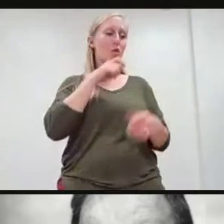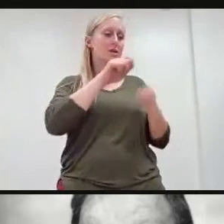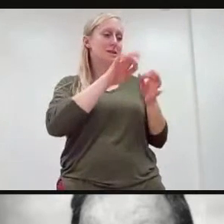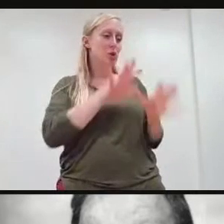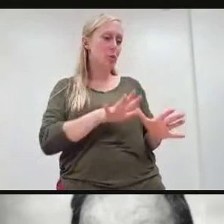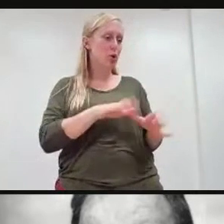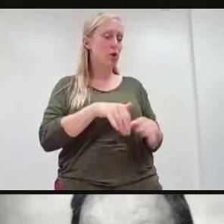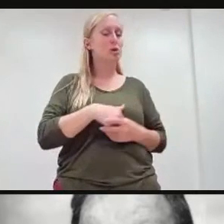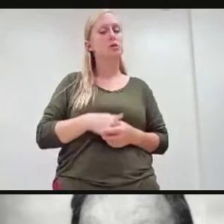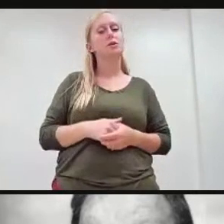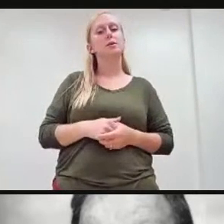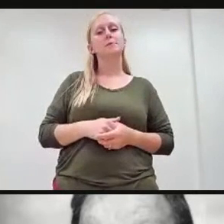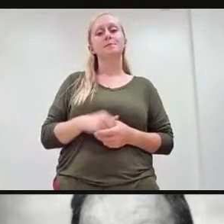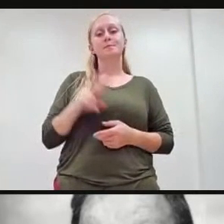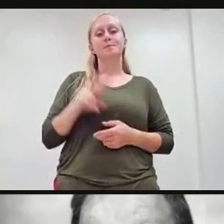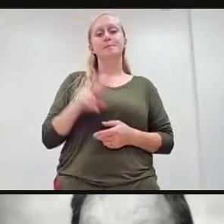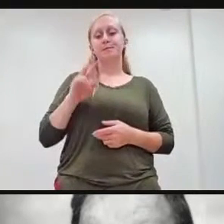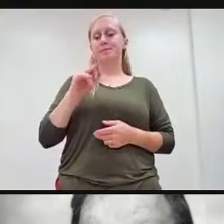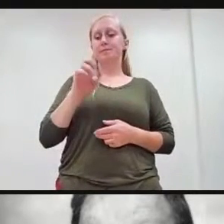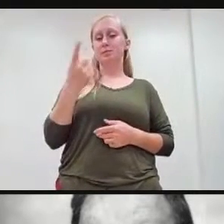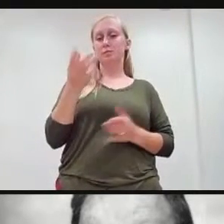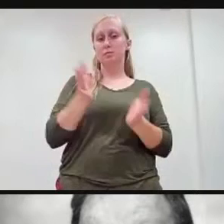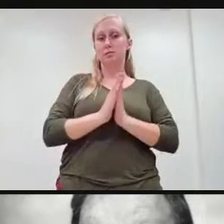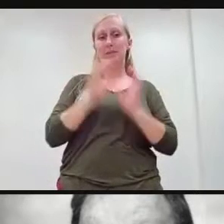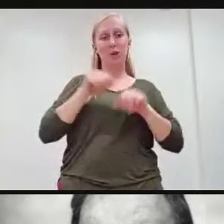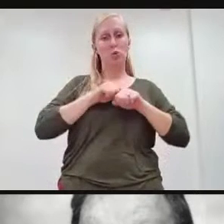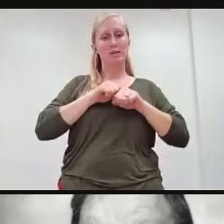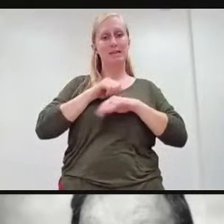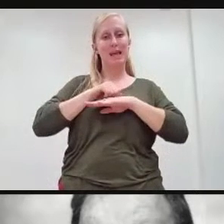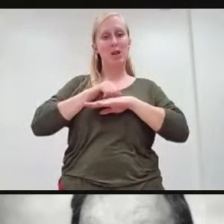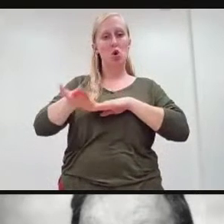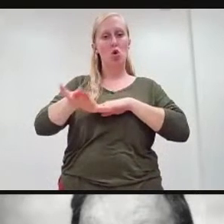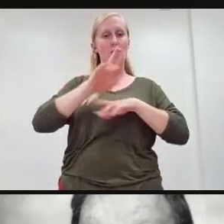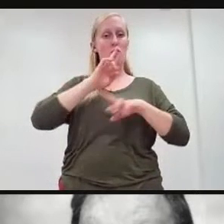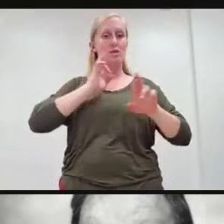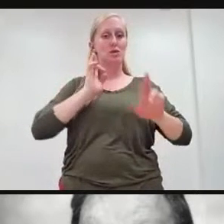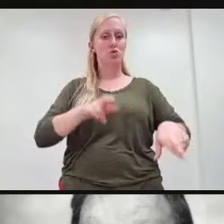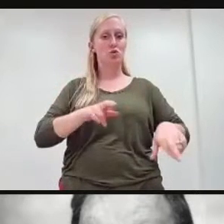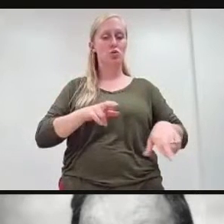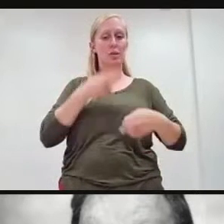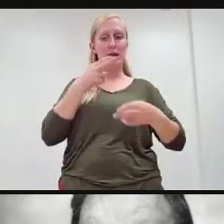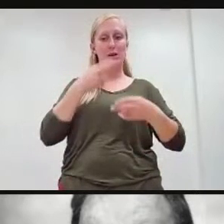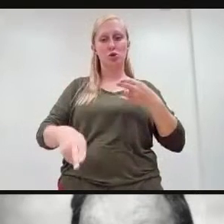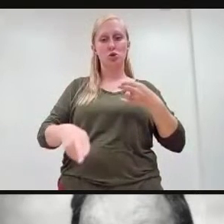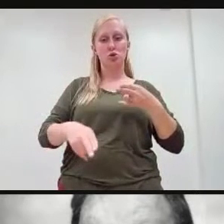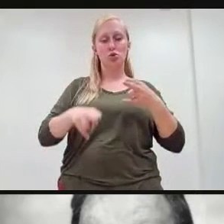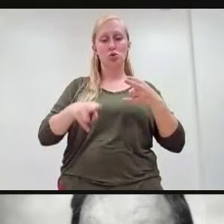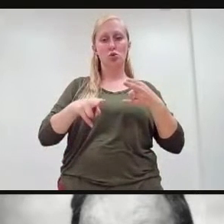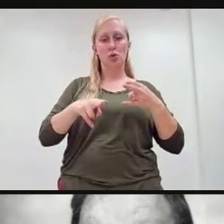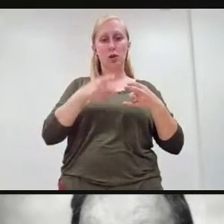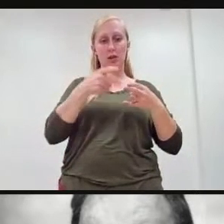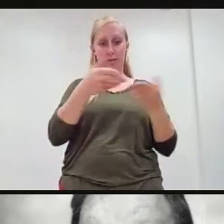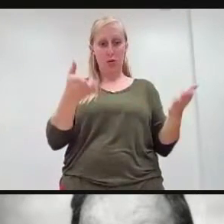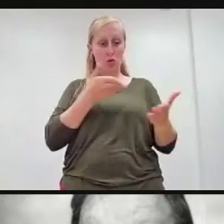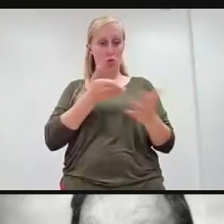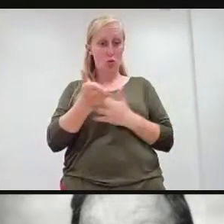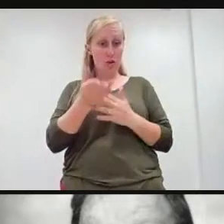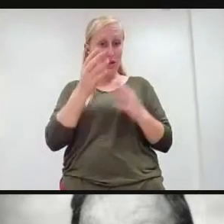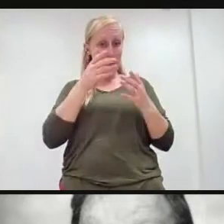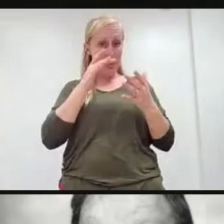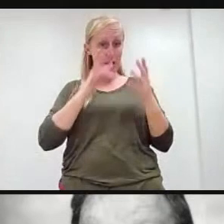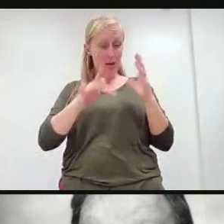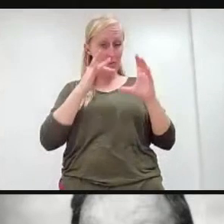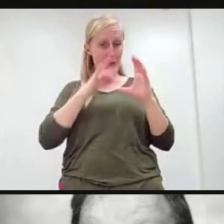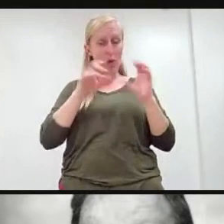languages. Vince, just one request, if you can send over the results of that short, quick exam through email, and we'll get it out to everybody to see